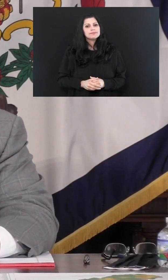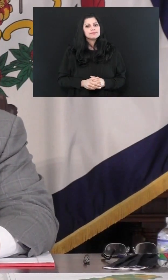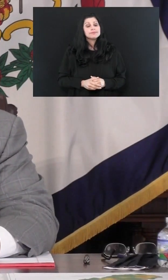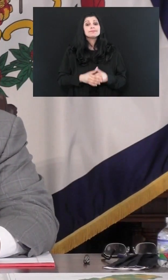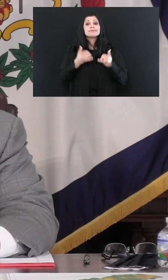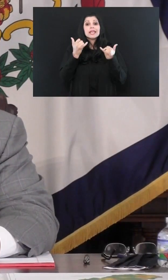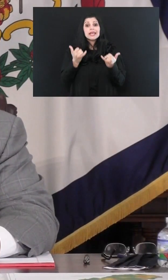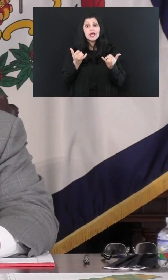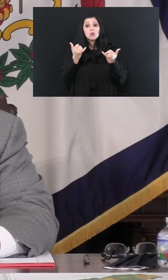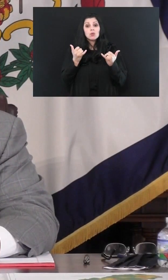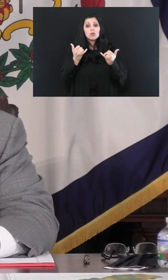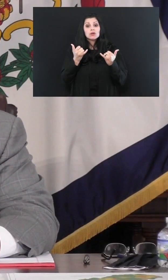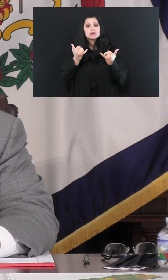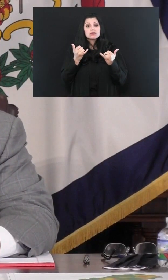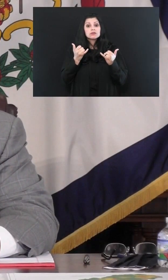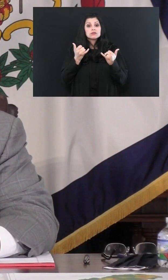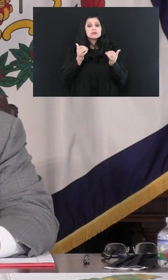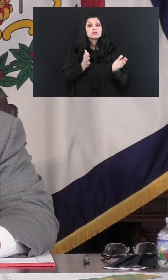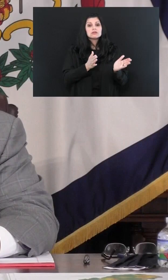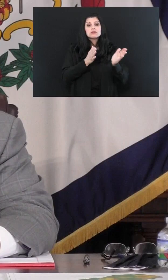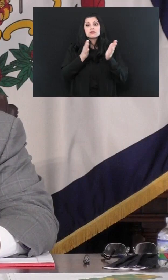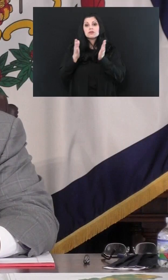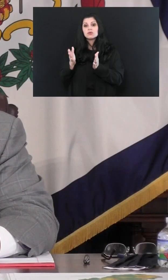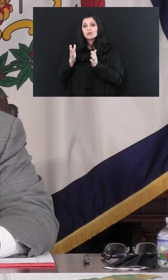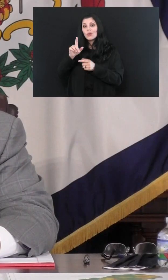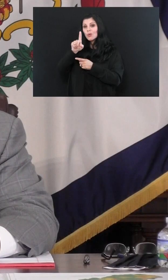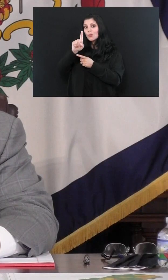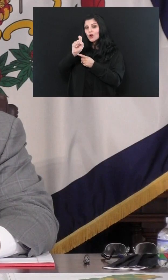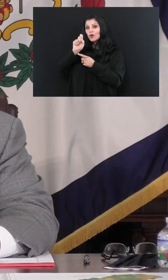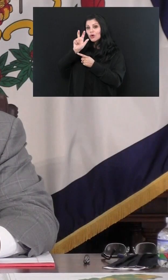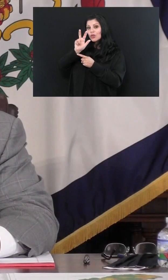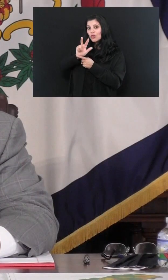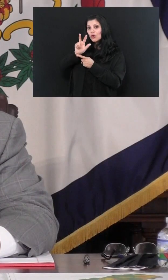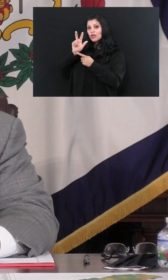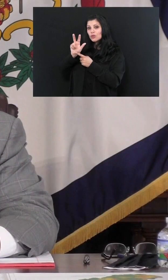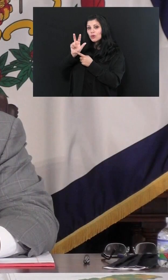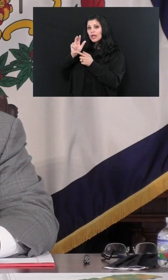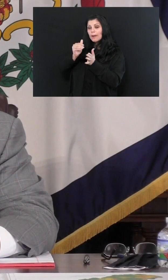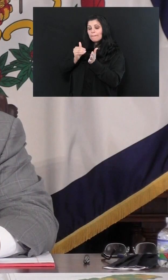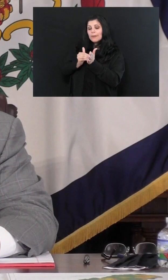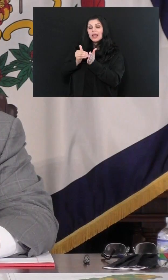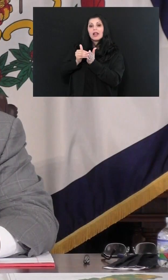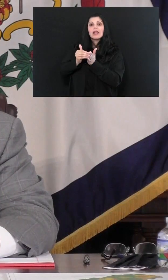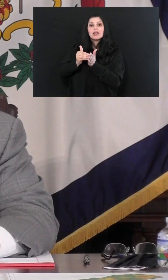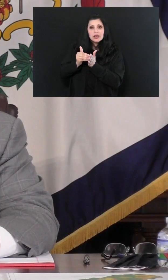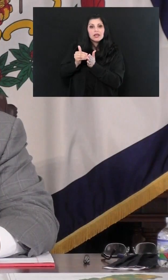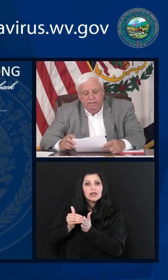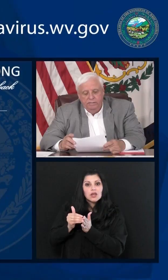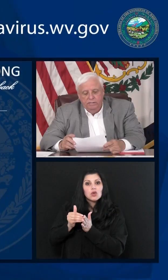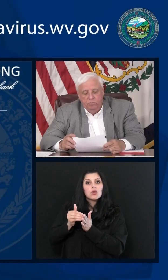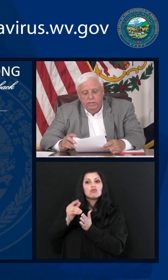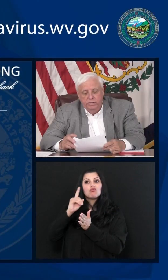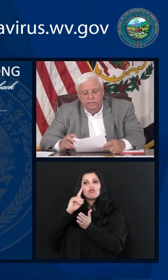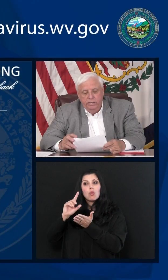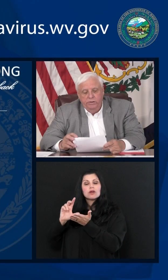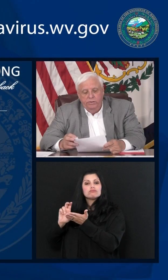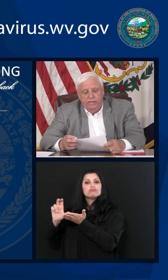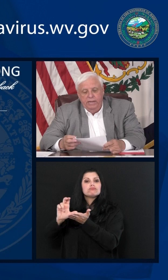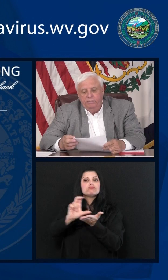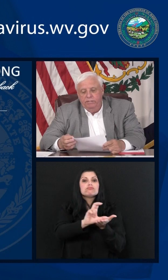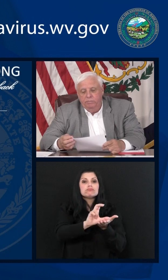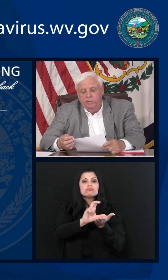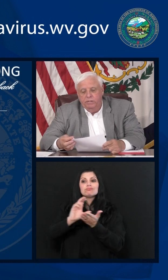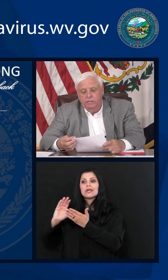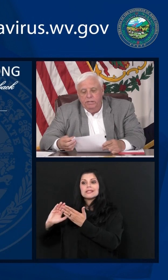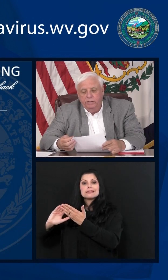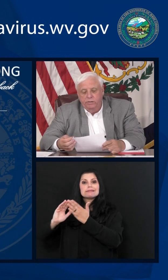We're now up to right at $133 million. It's gone out to our cities and our counties, and we continue to